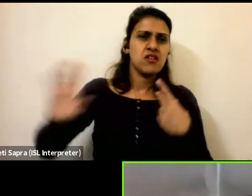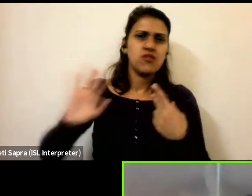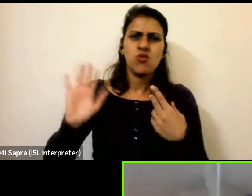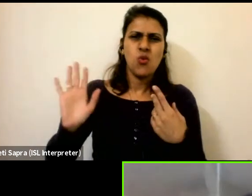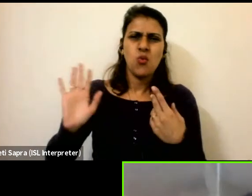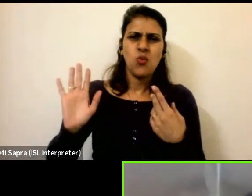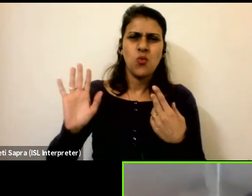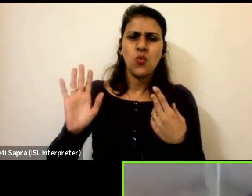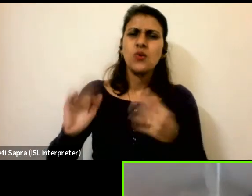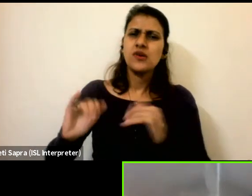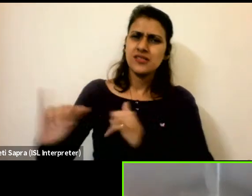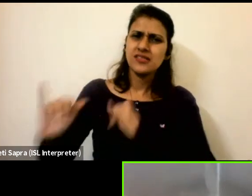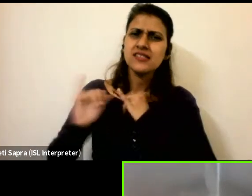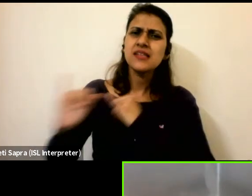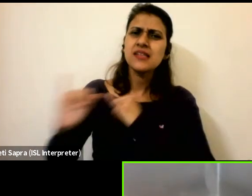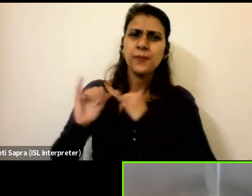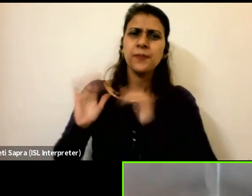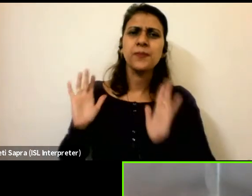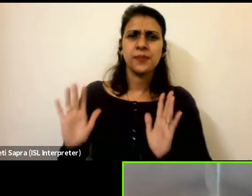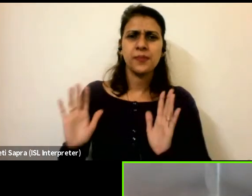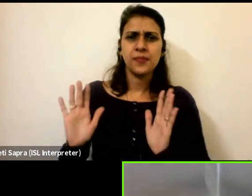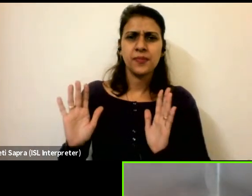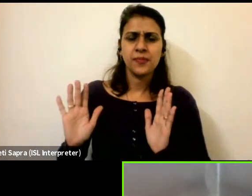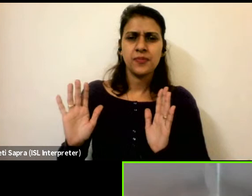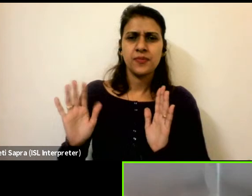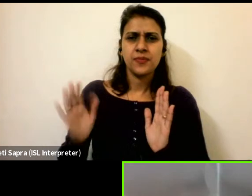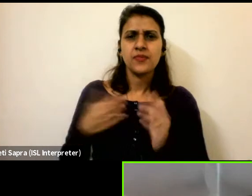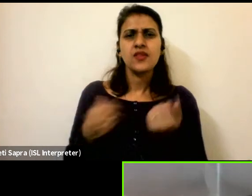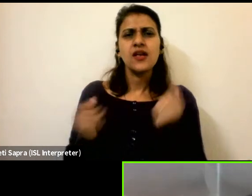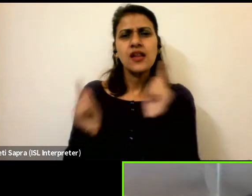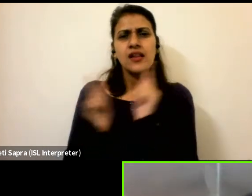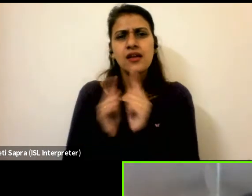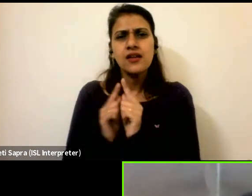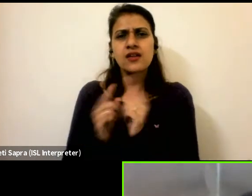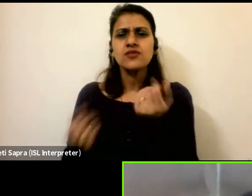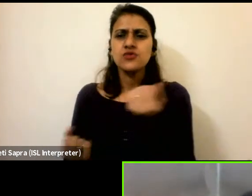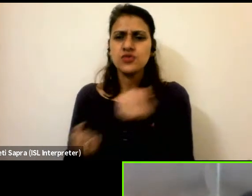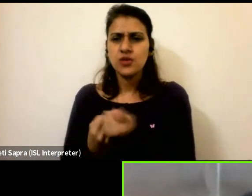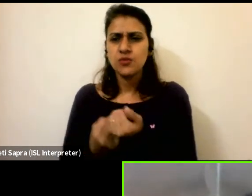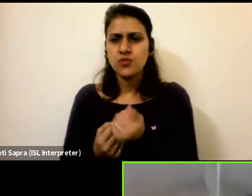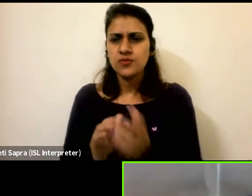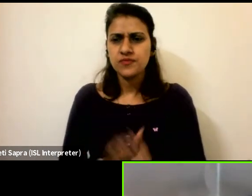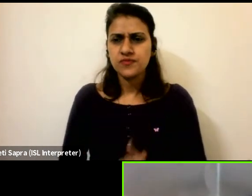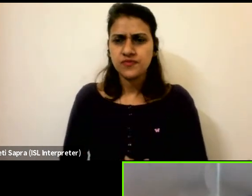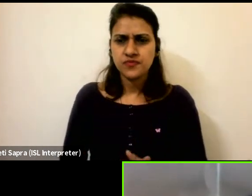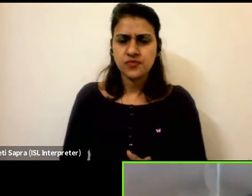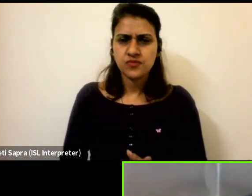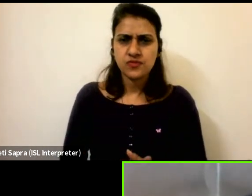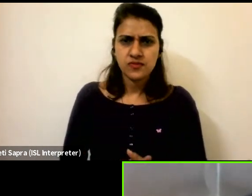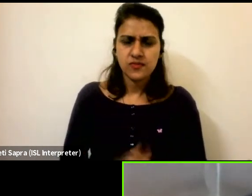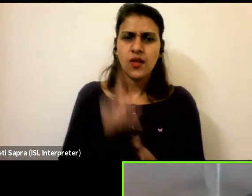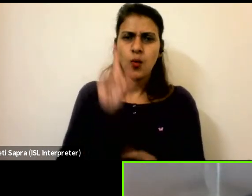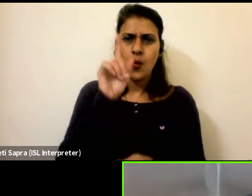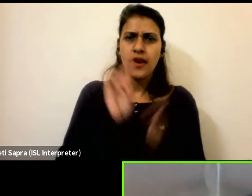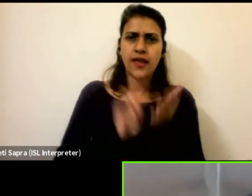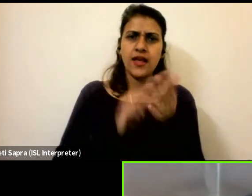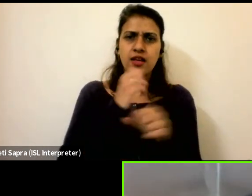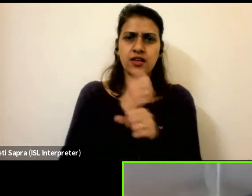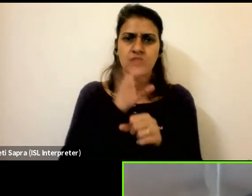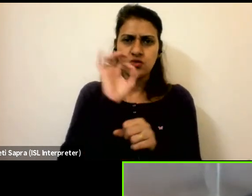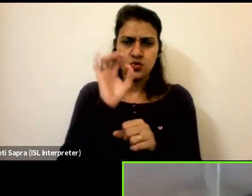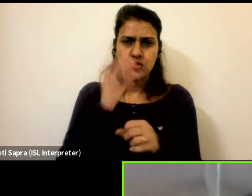why I'm saying this is, I was also involved with one of the NGOs